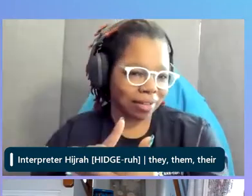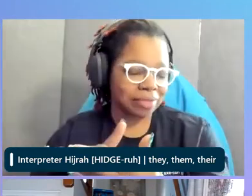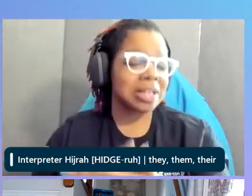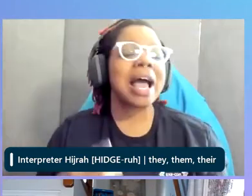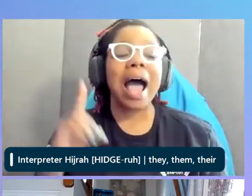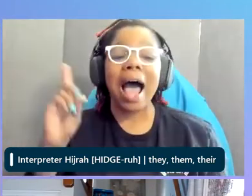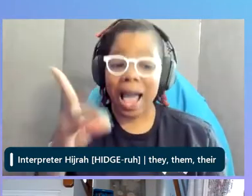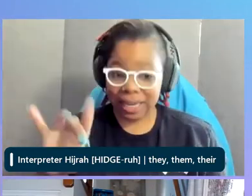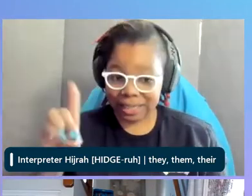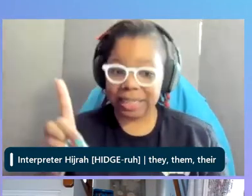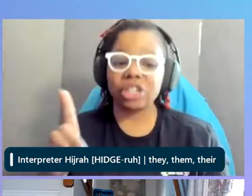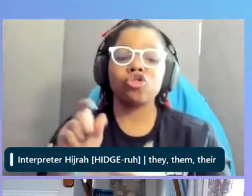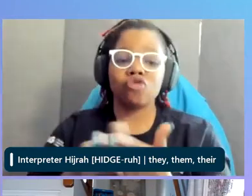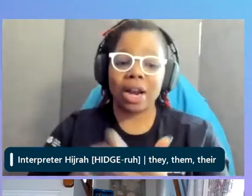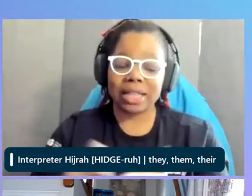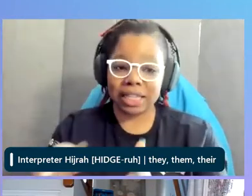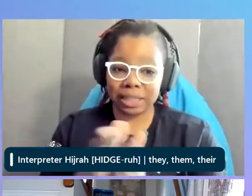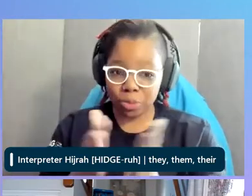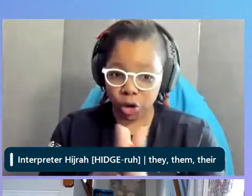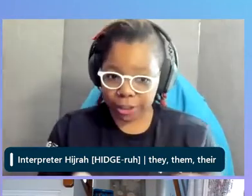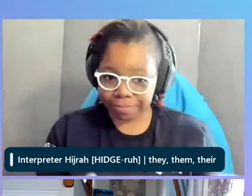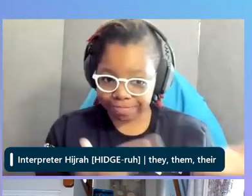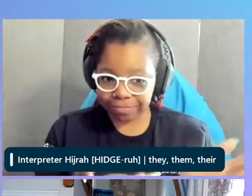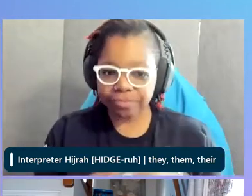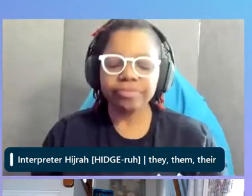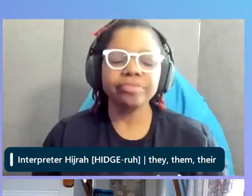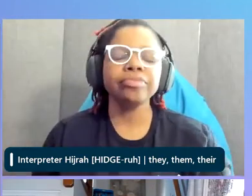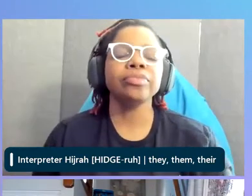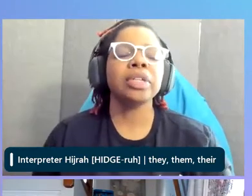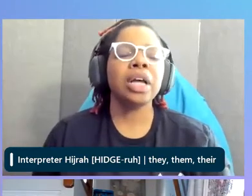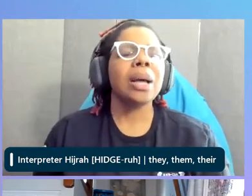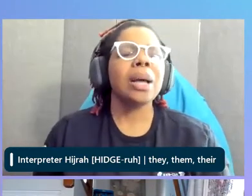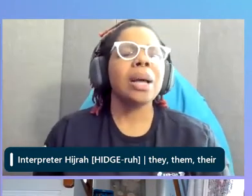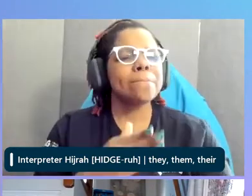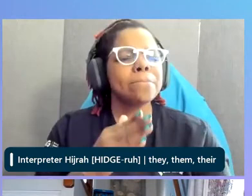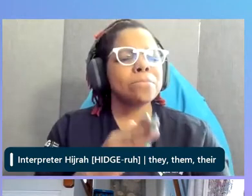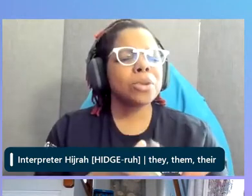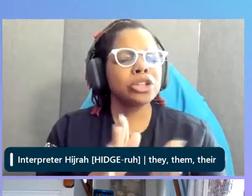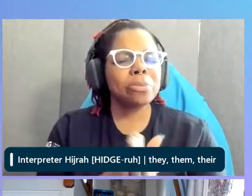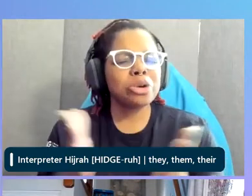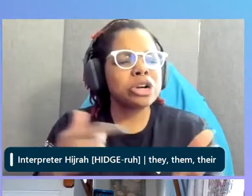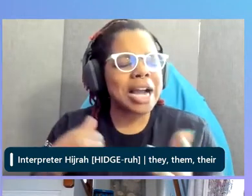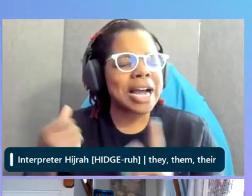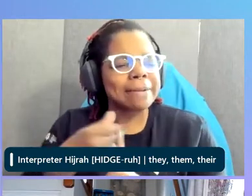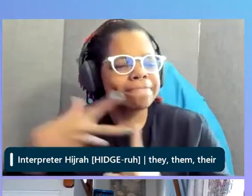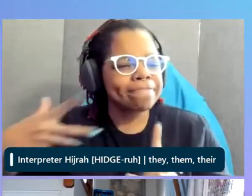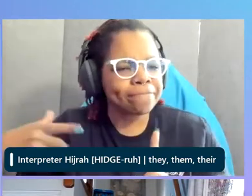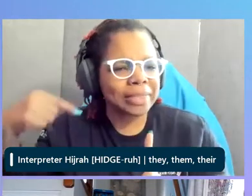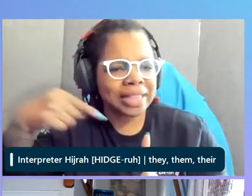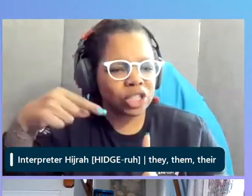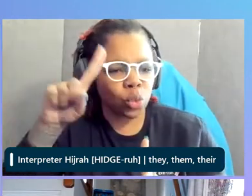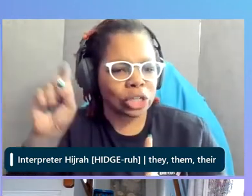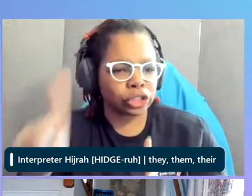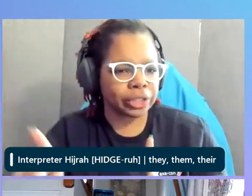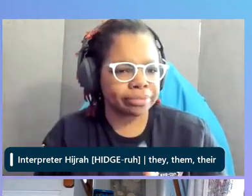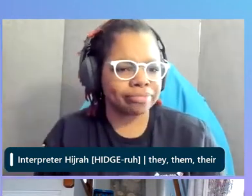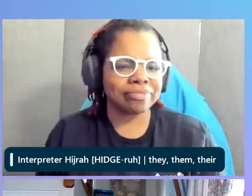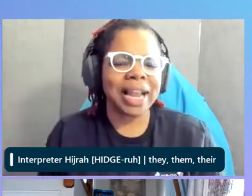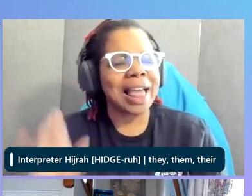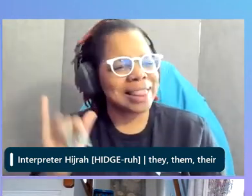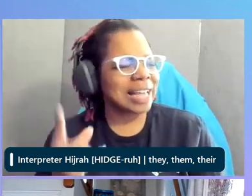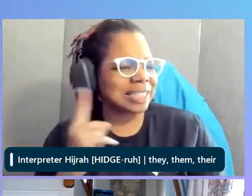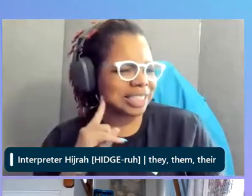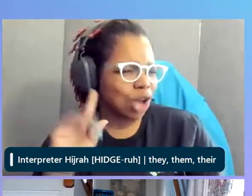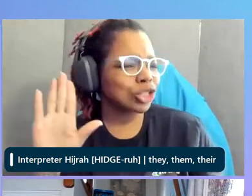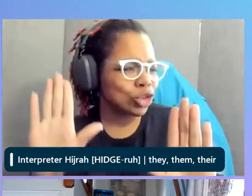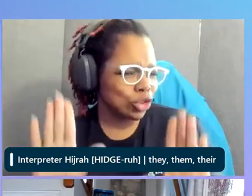write this book, Design for Cognitive Bias. And part of that book, I really get into this question here. That all sounds great, but